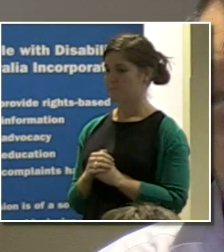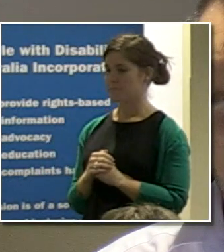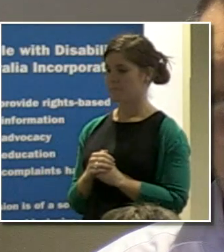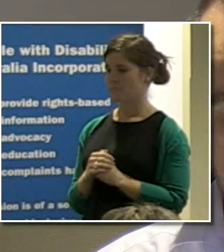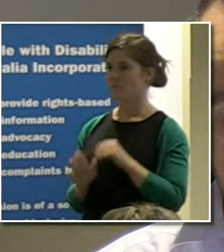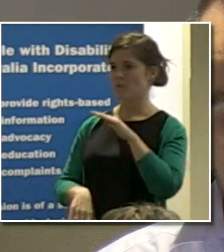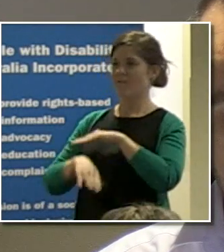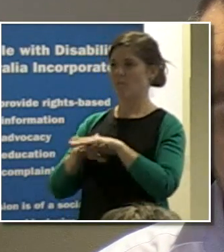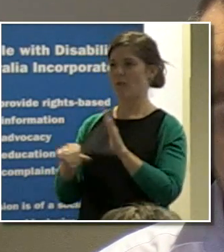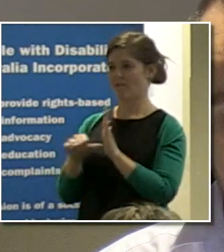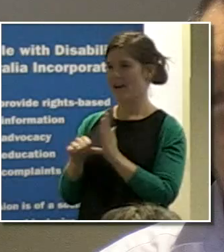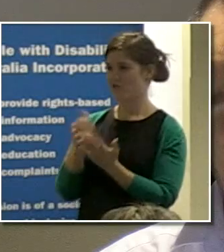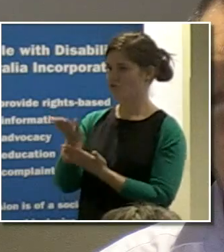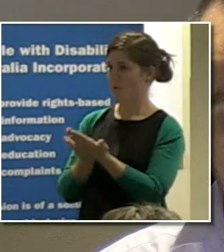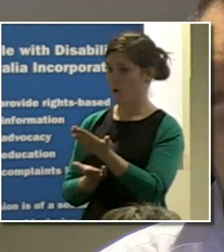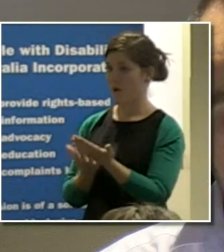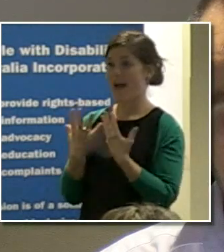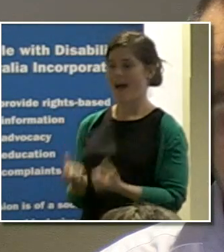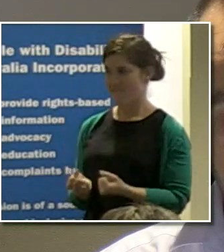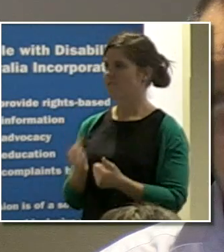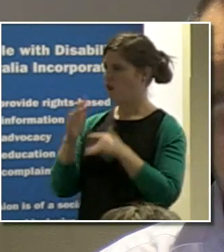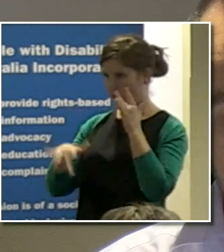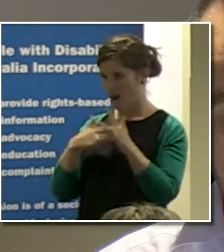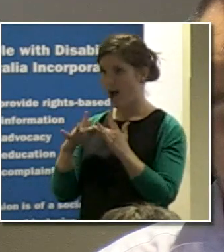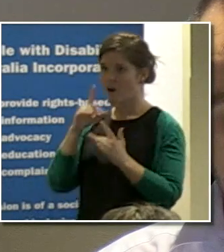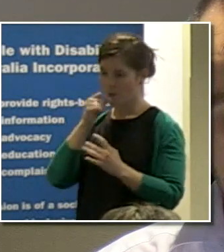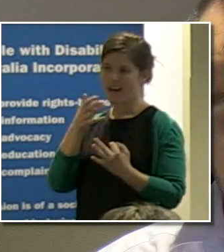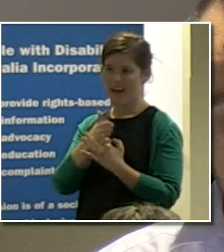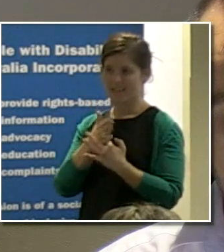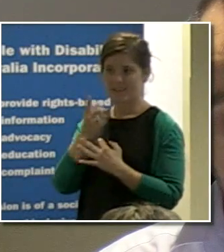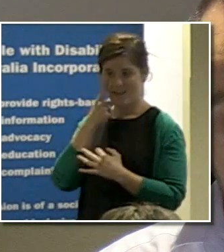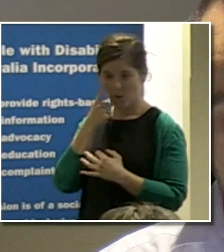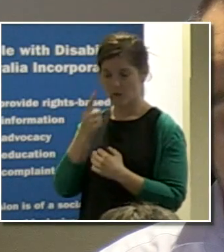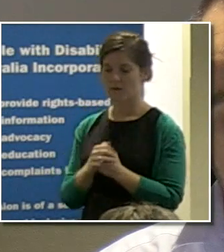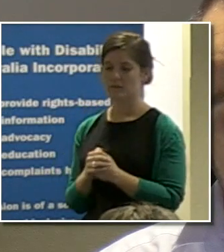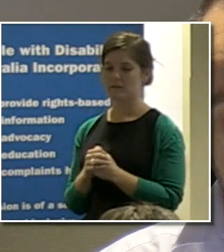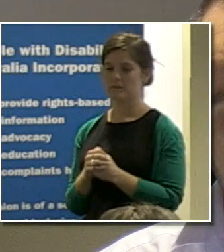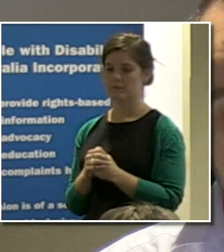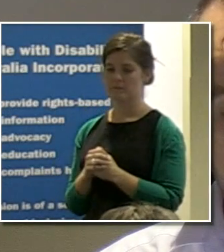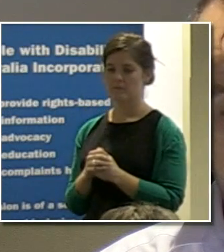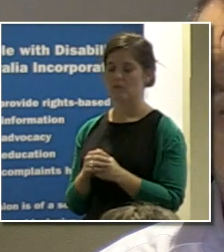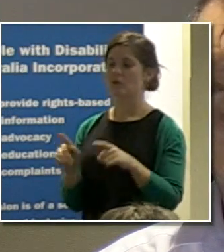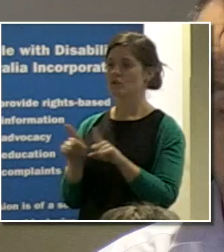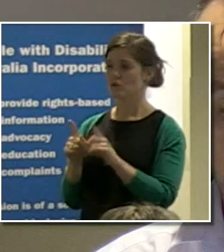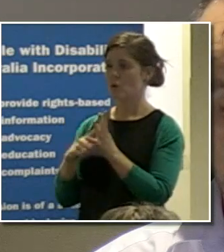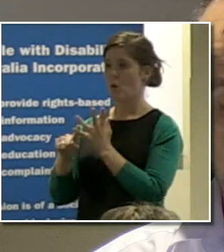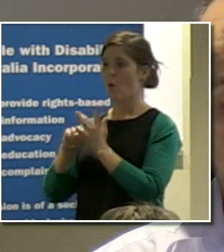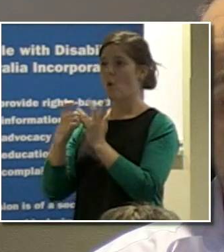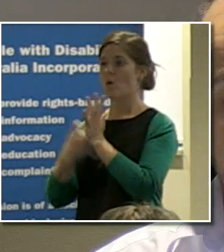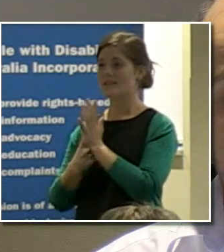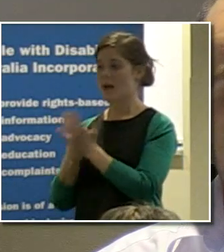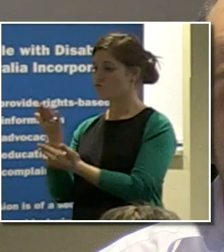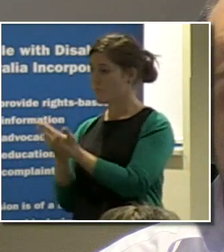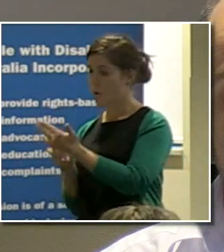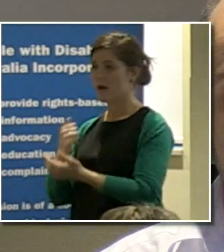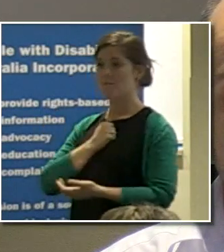And the full financial report is actually online. If anybody wants to have a look at that, they're more than welcome to do so. And the auditor's report and my